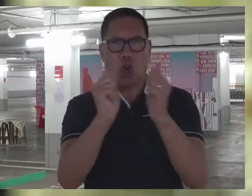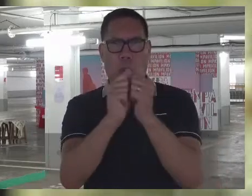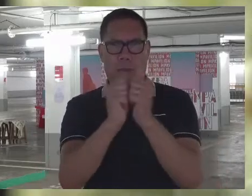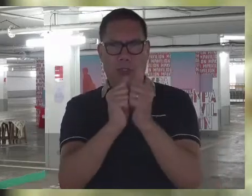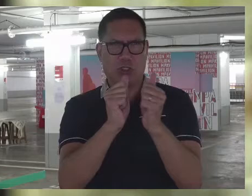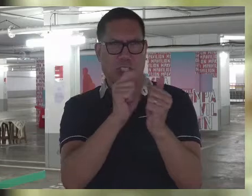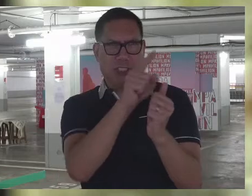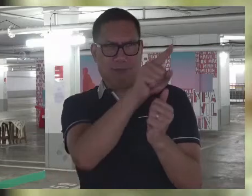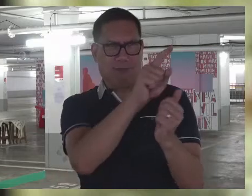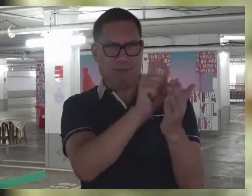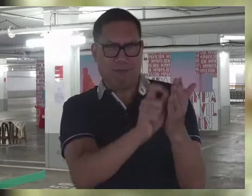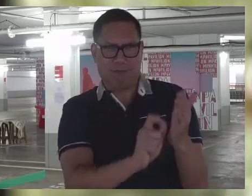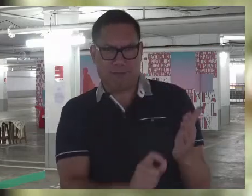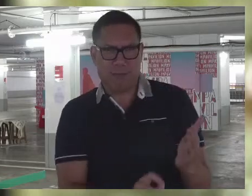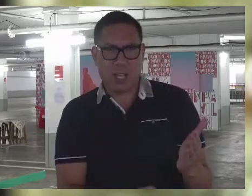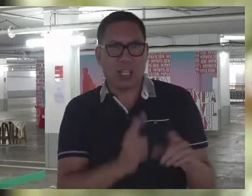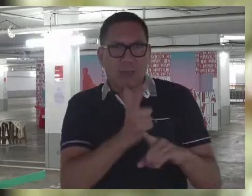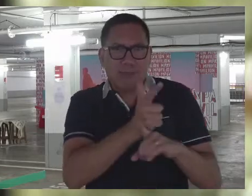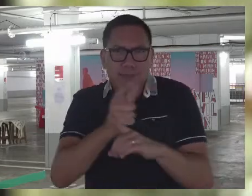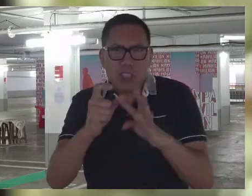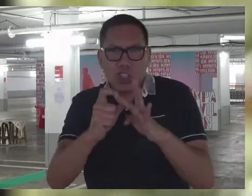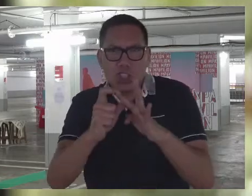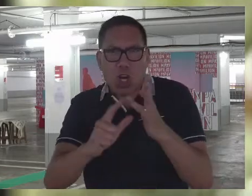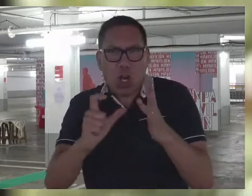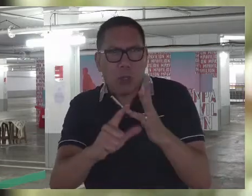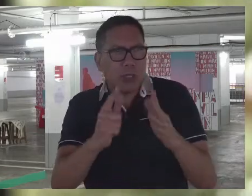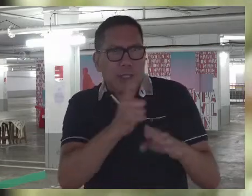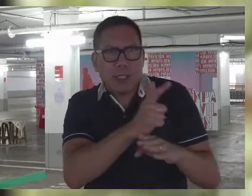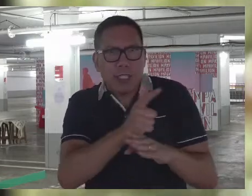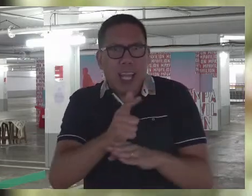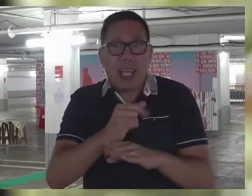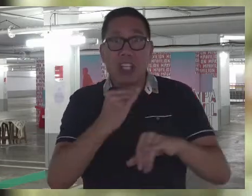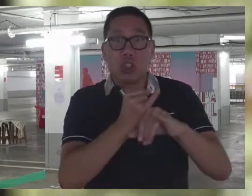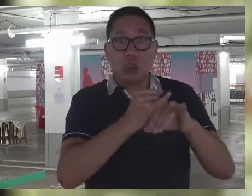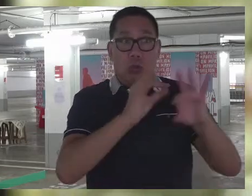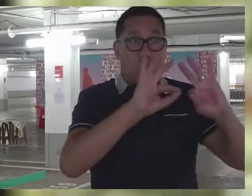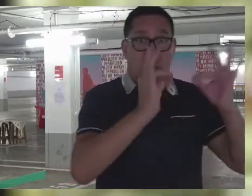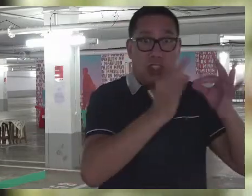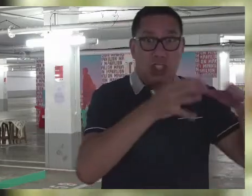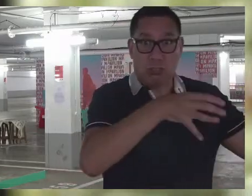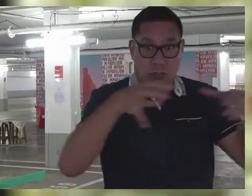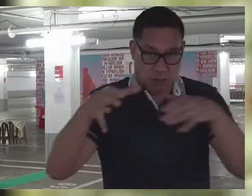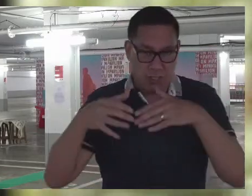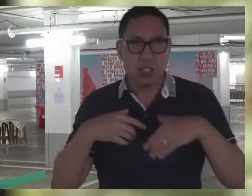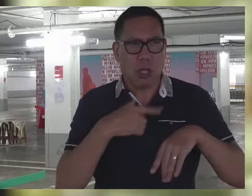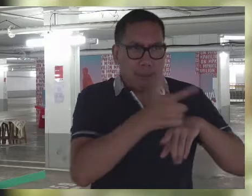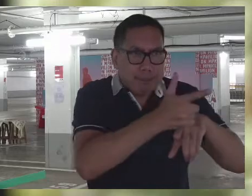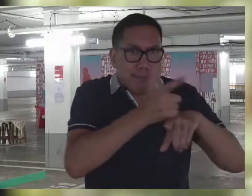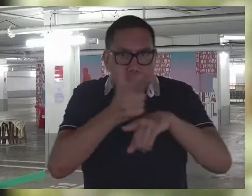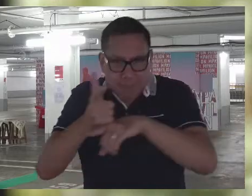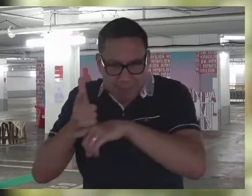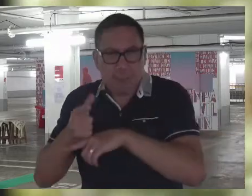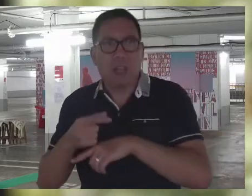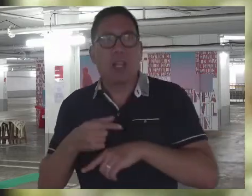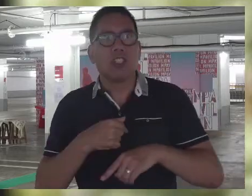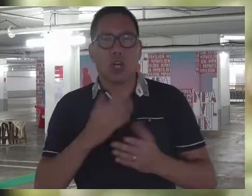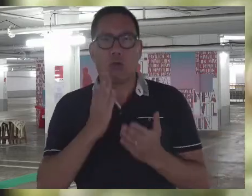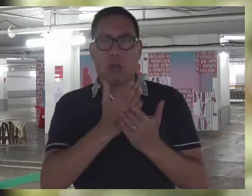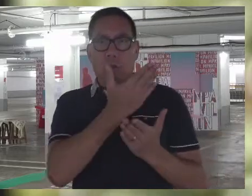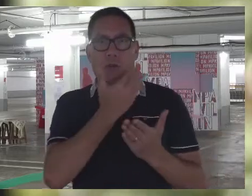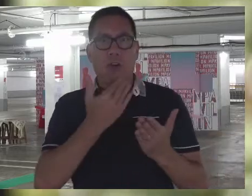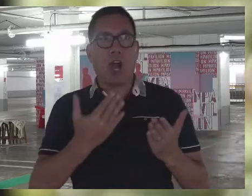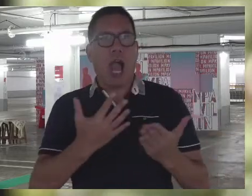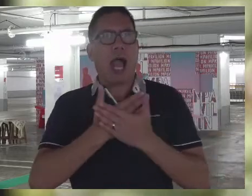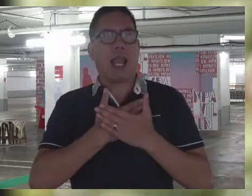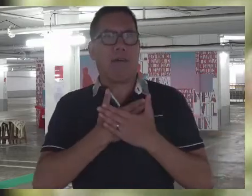he did all these amazing documentaries in institutional spaces, and I think one of the beautiful, I really loved the aesthetics